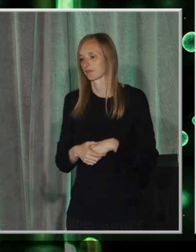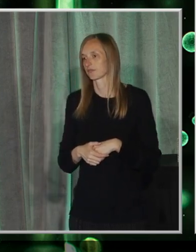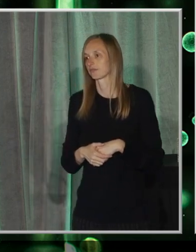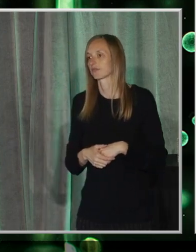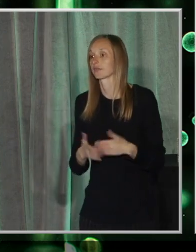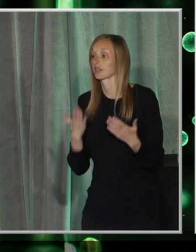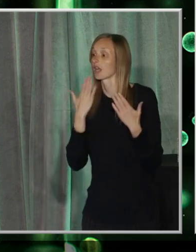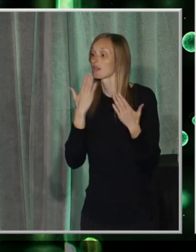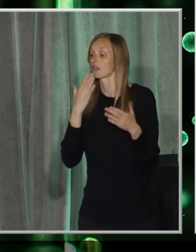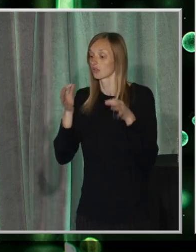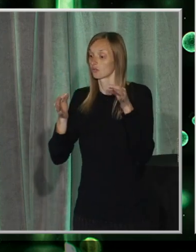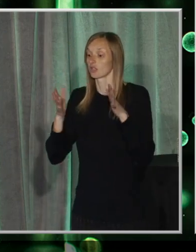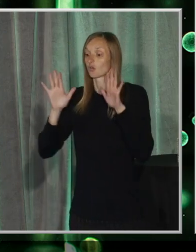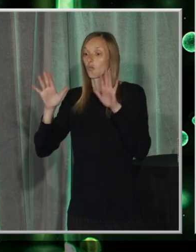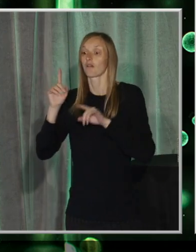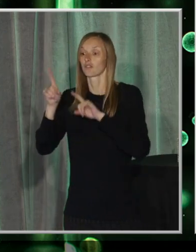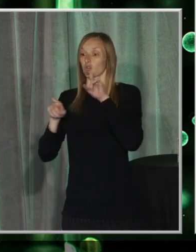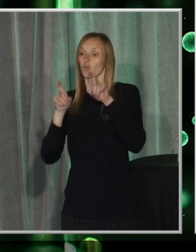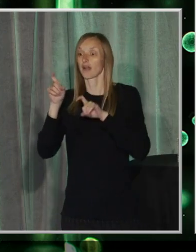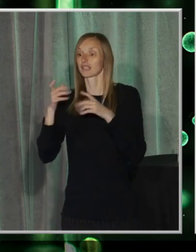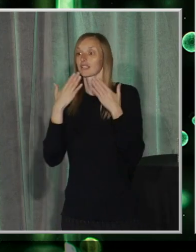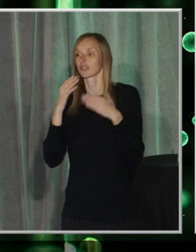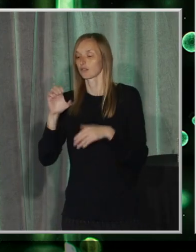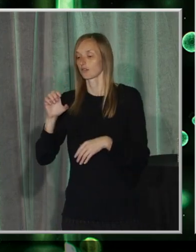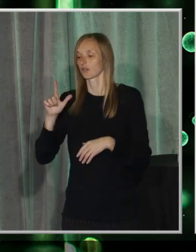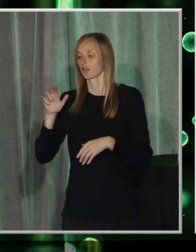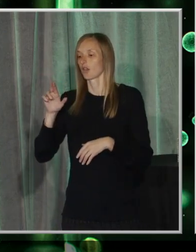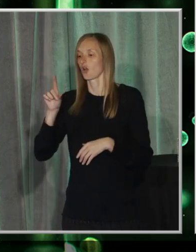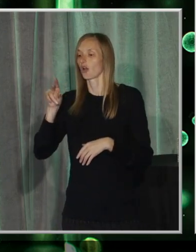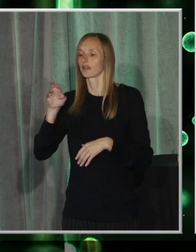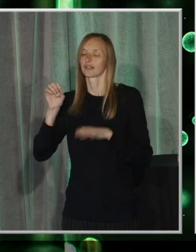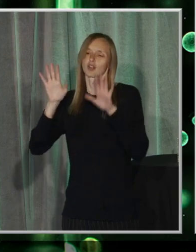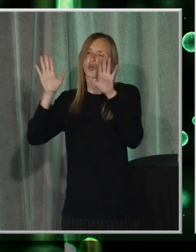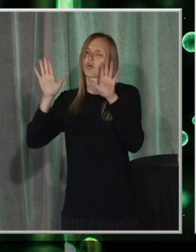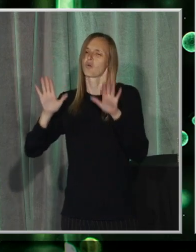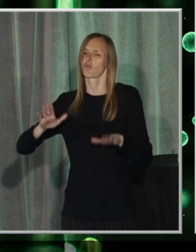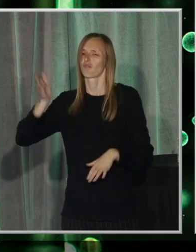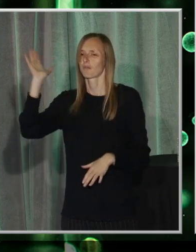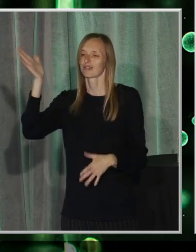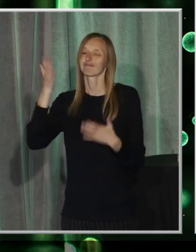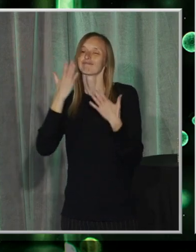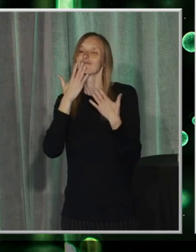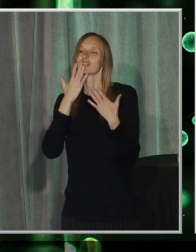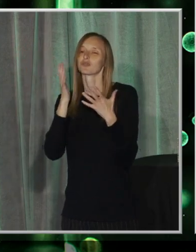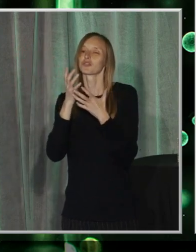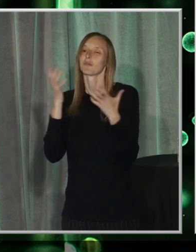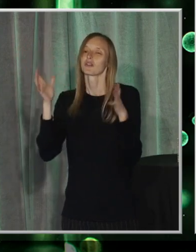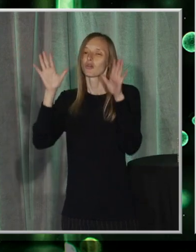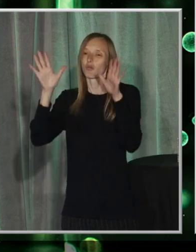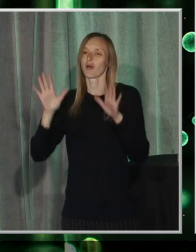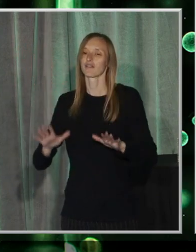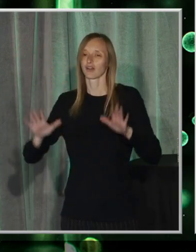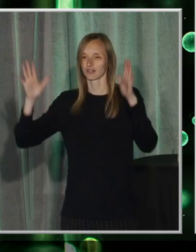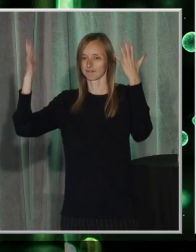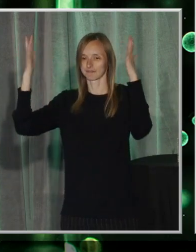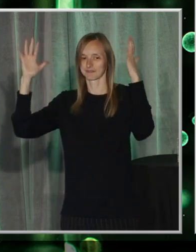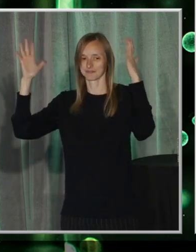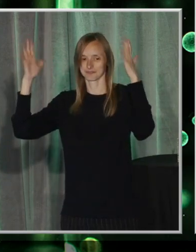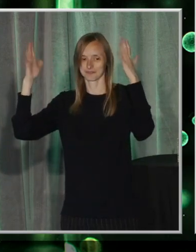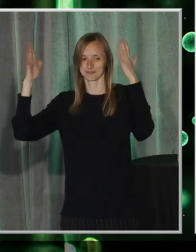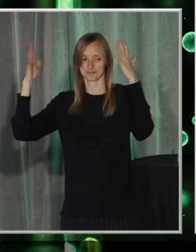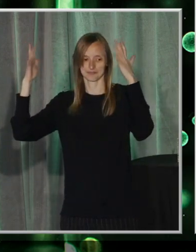Thank you, judges, great questions. Claudine, excellent work. Thank you so much. Fantastic. Let's give Claudine a round of